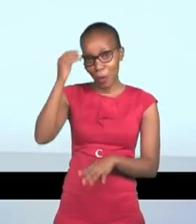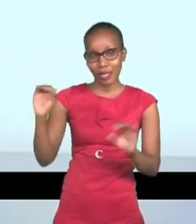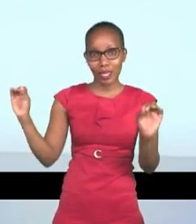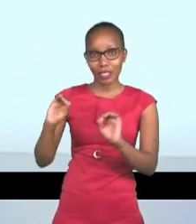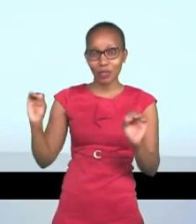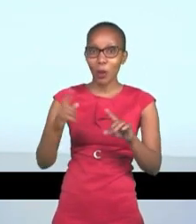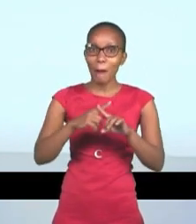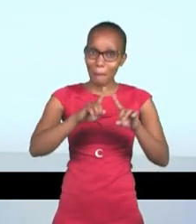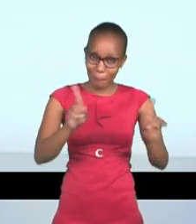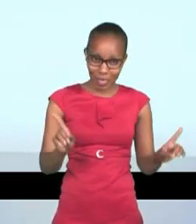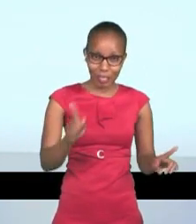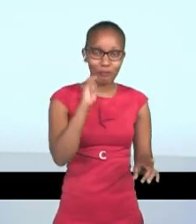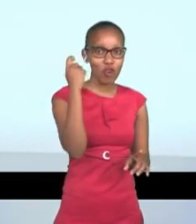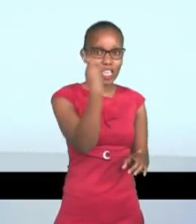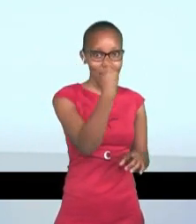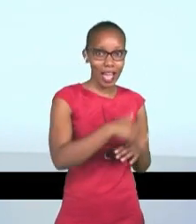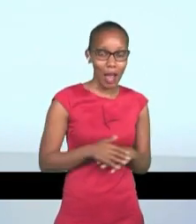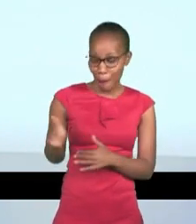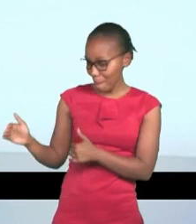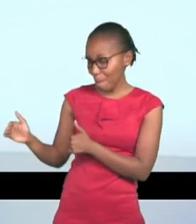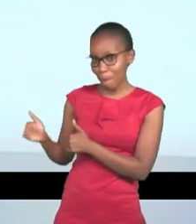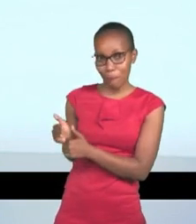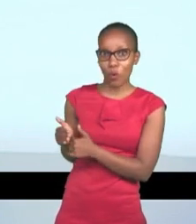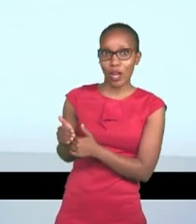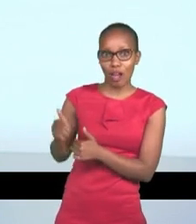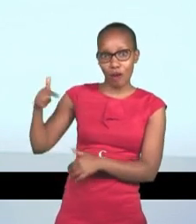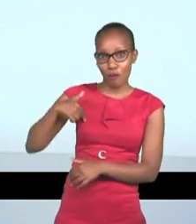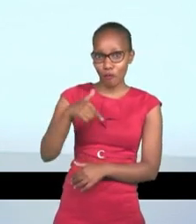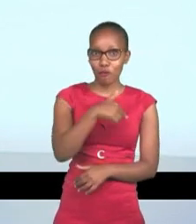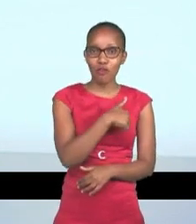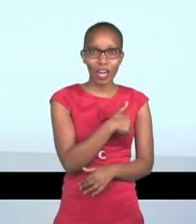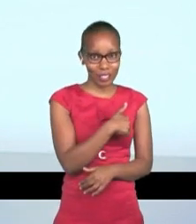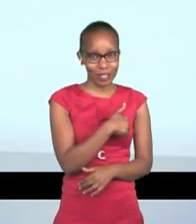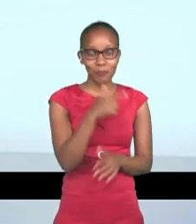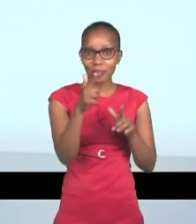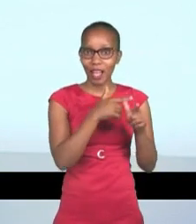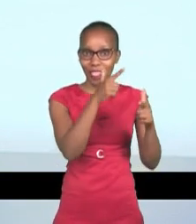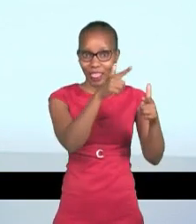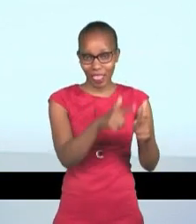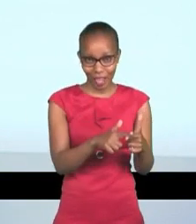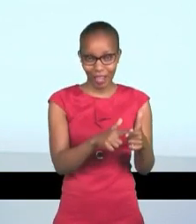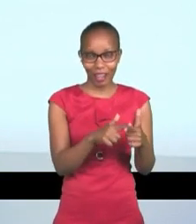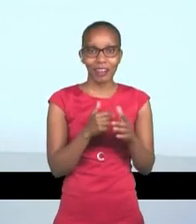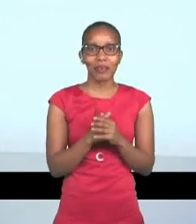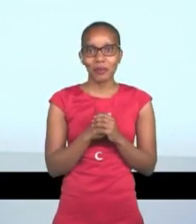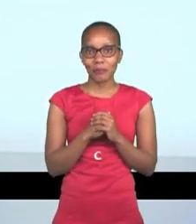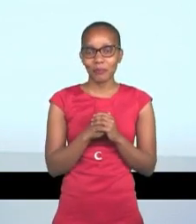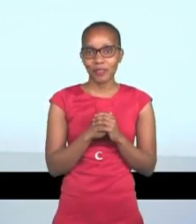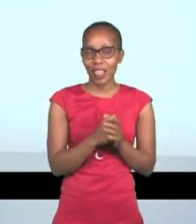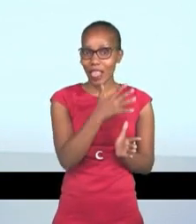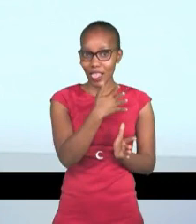also in Kenya, and the border is almost porous. And then elements